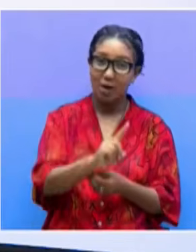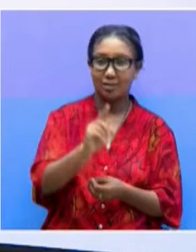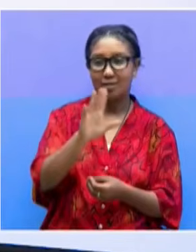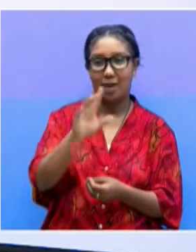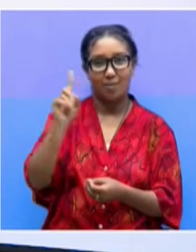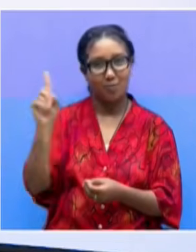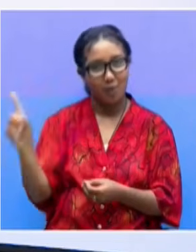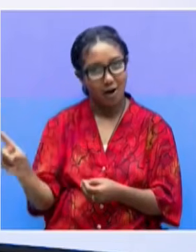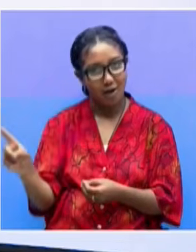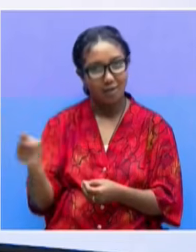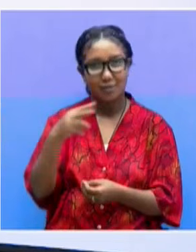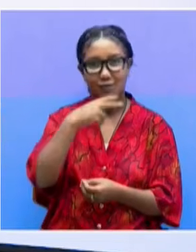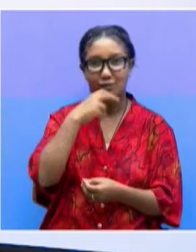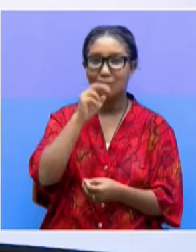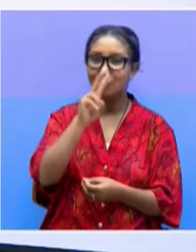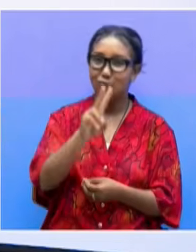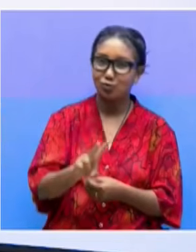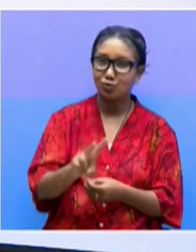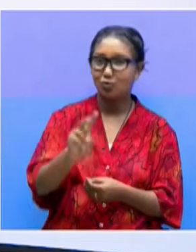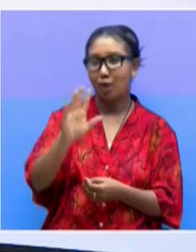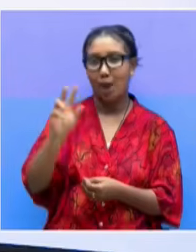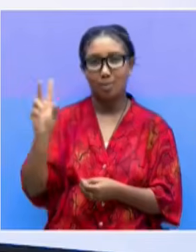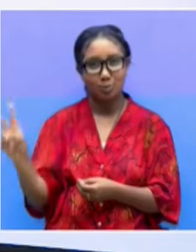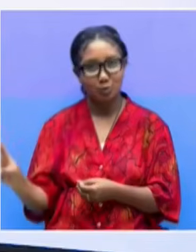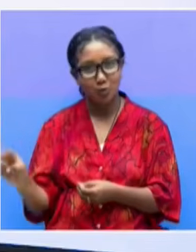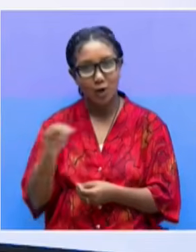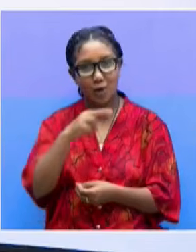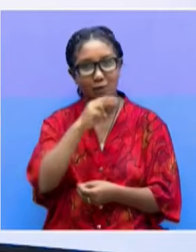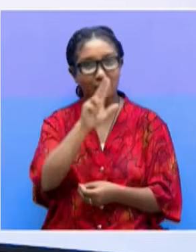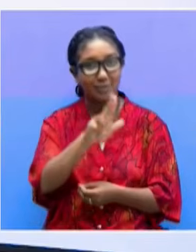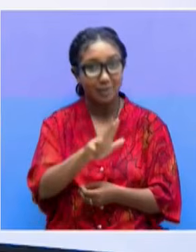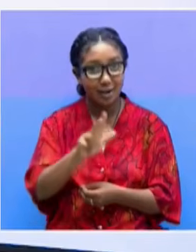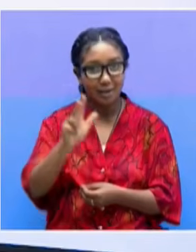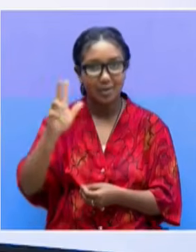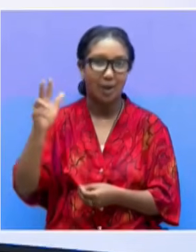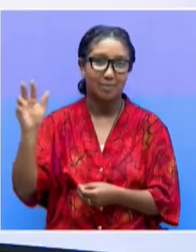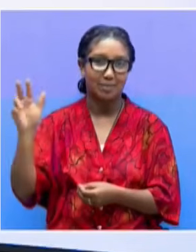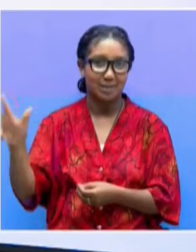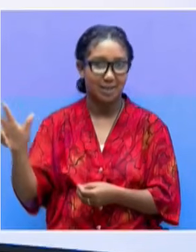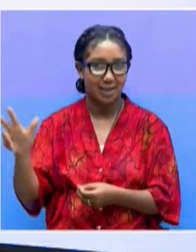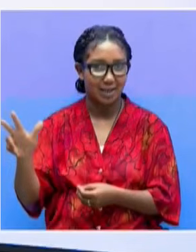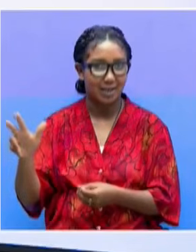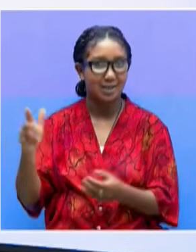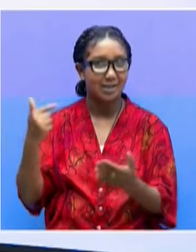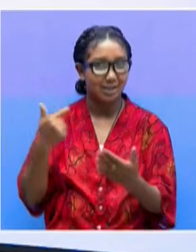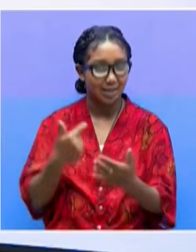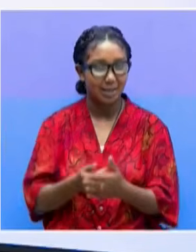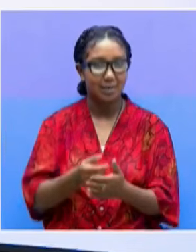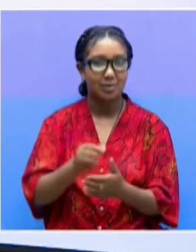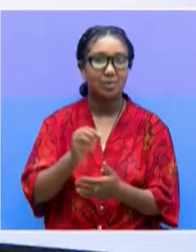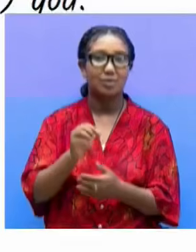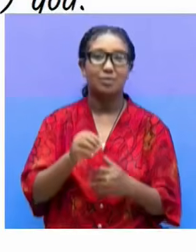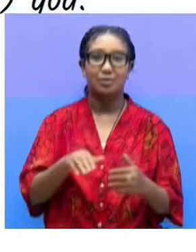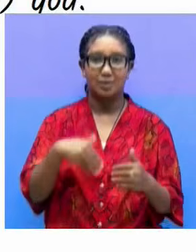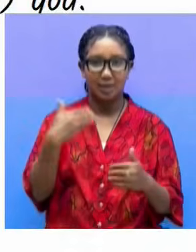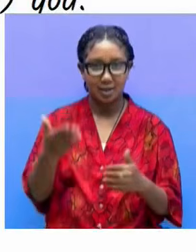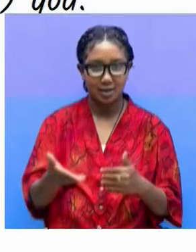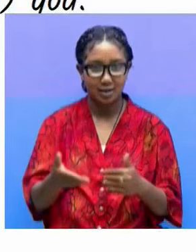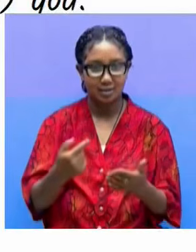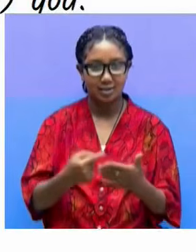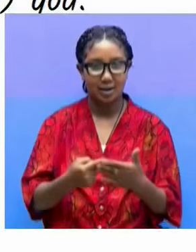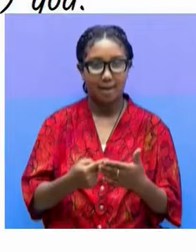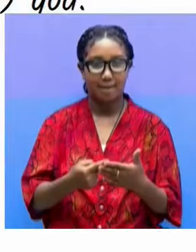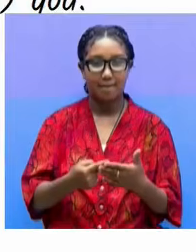3, type 3. So, how do we finish? Yeah, we finish it. What? Here we say will, would, and then this